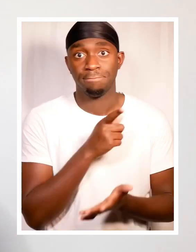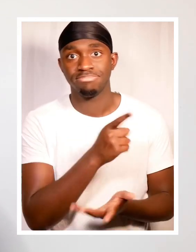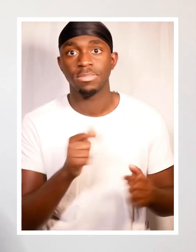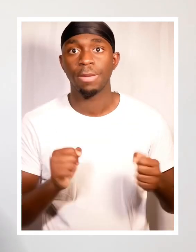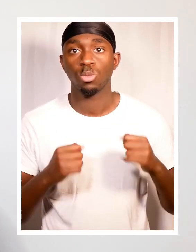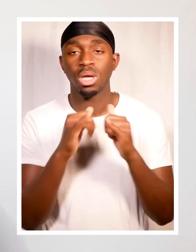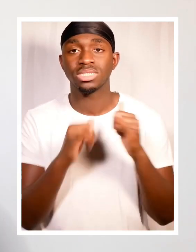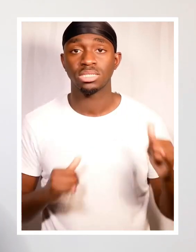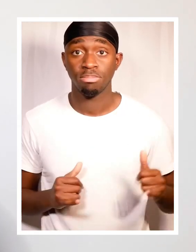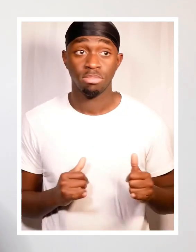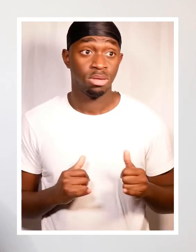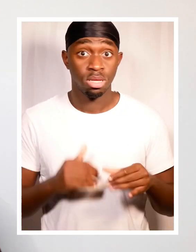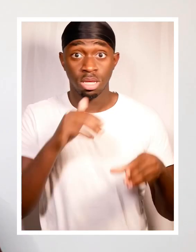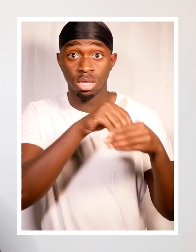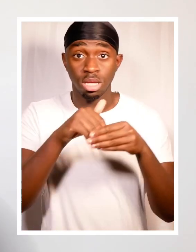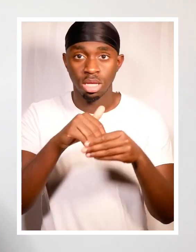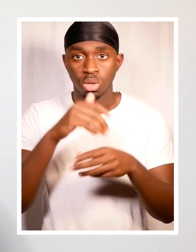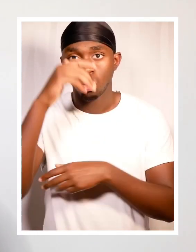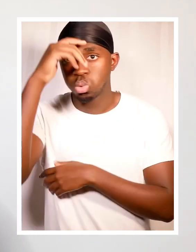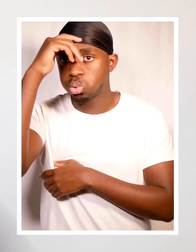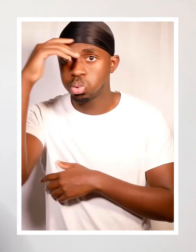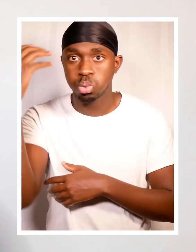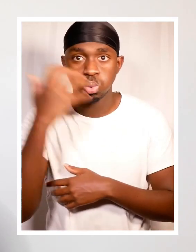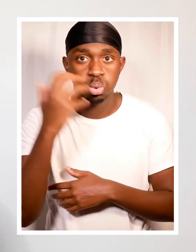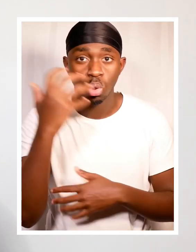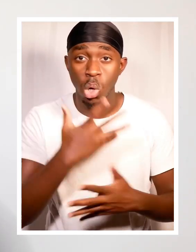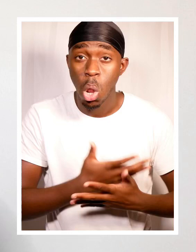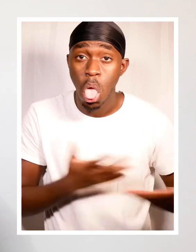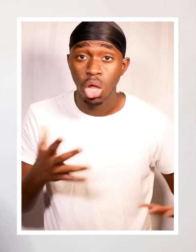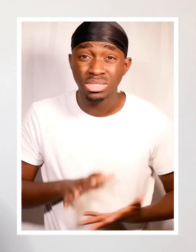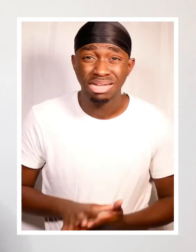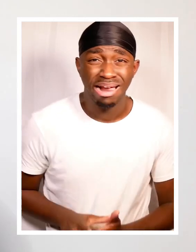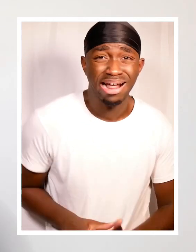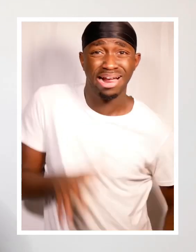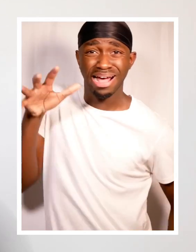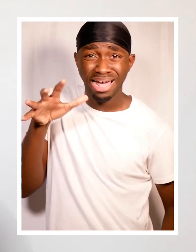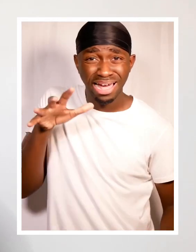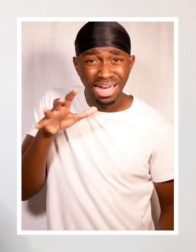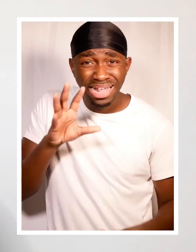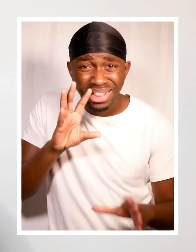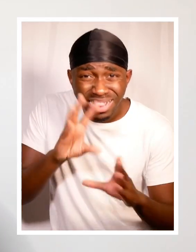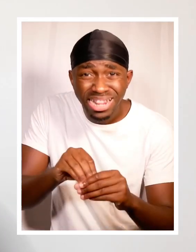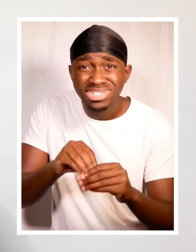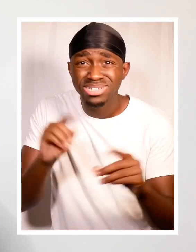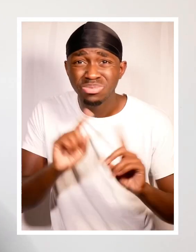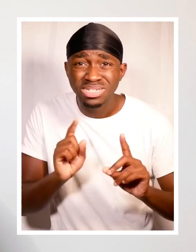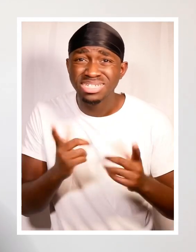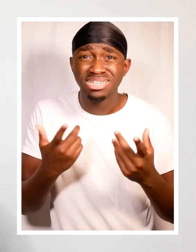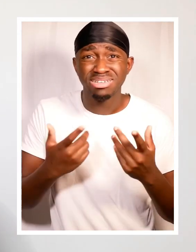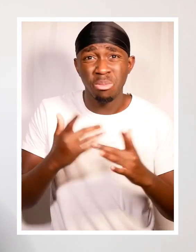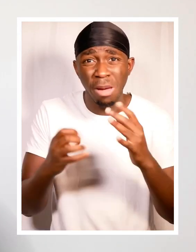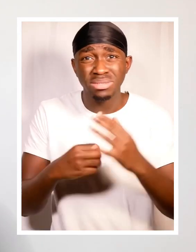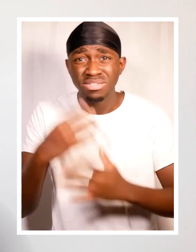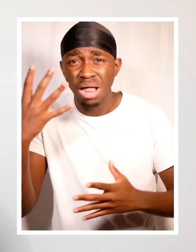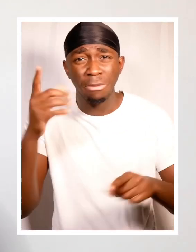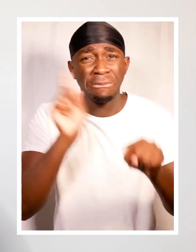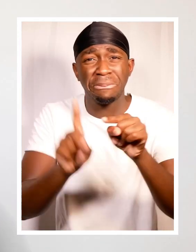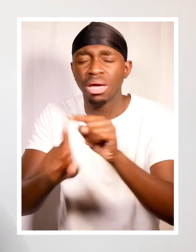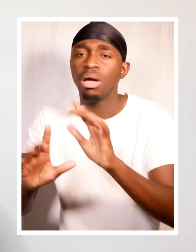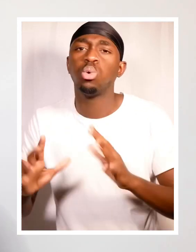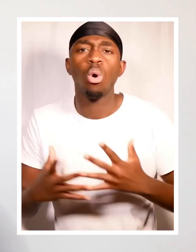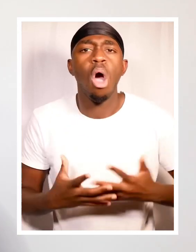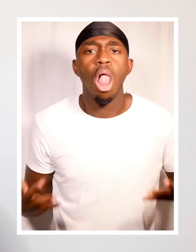they were doing now and i would reach out to them on linkedin and just ask them about their experience i think that's one of the best things you can do